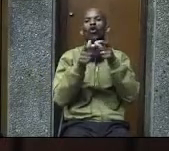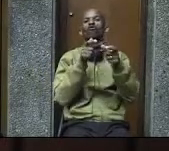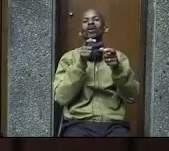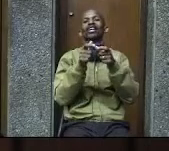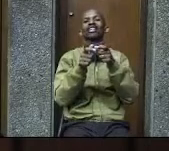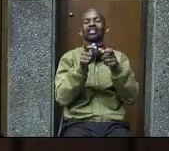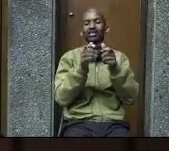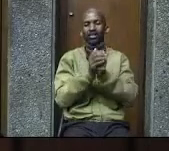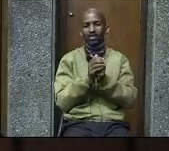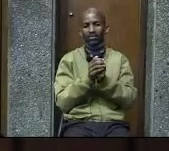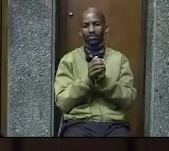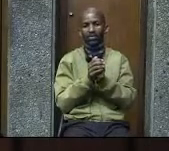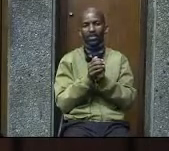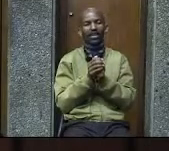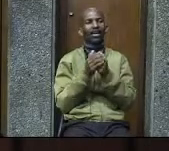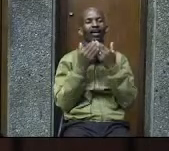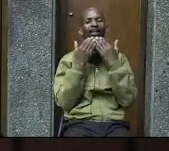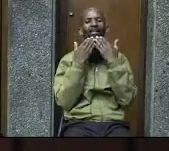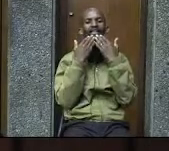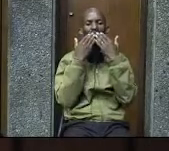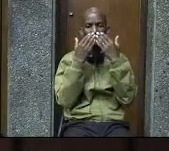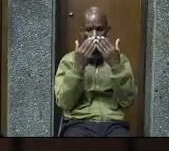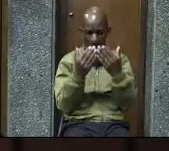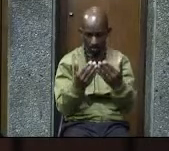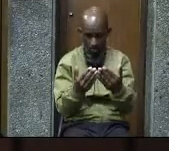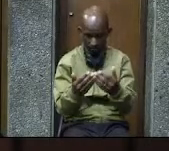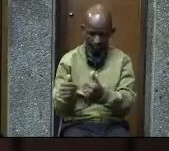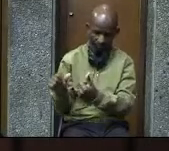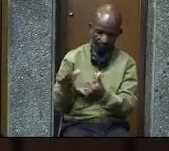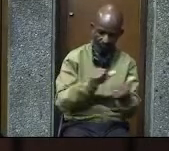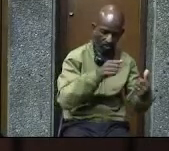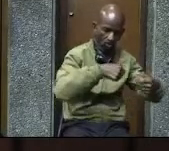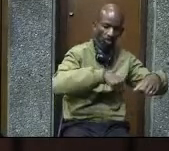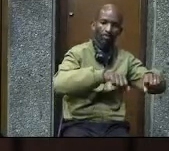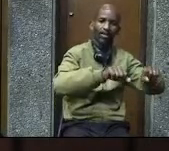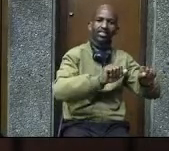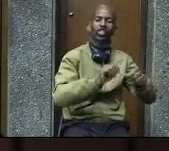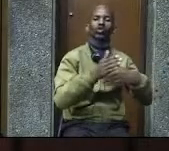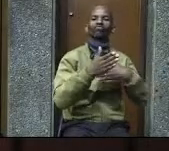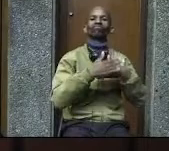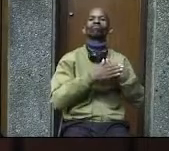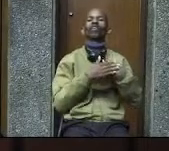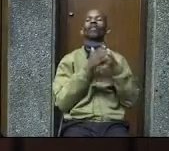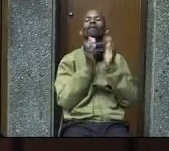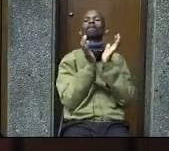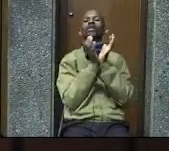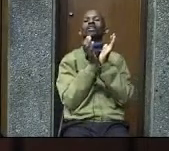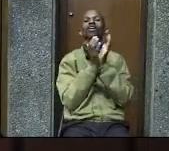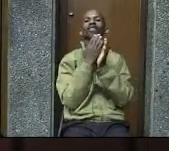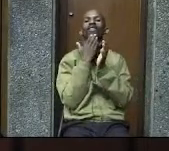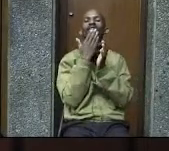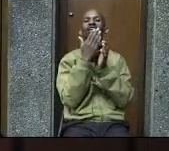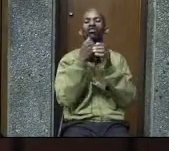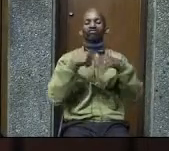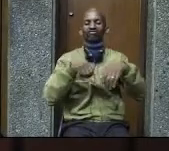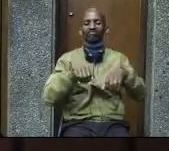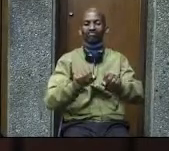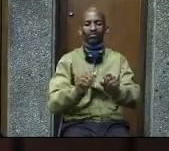jwalo. Ke rata go leboga ke kgutlisetse go chairperson gore a kwale meeting handle. Thank you, Chair, back